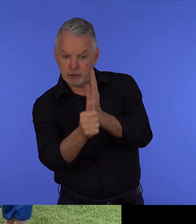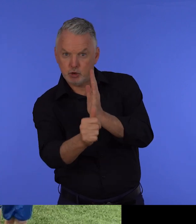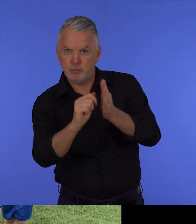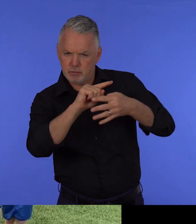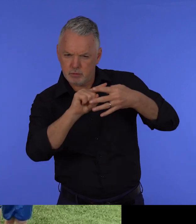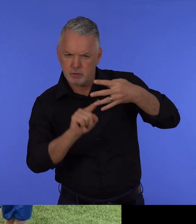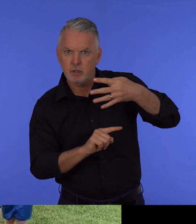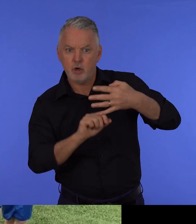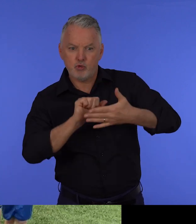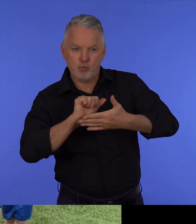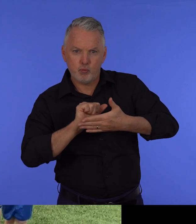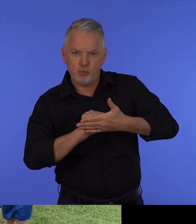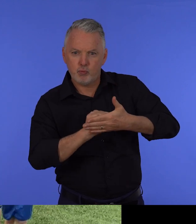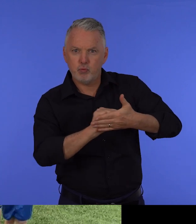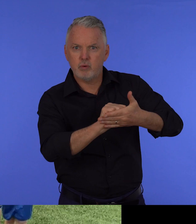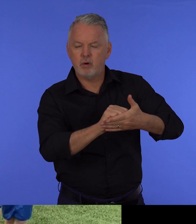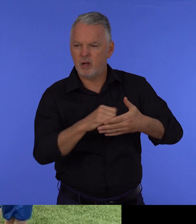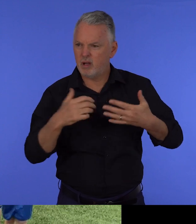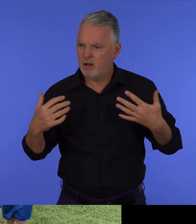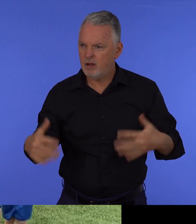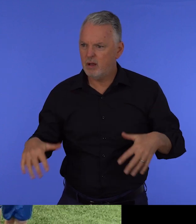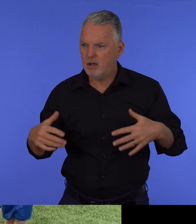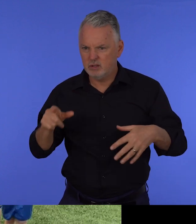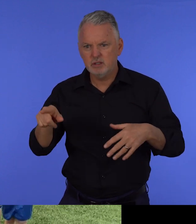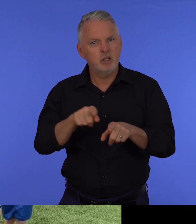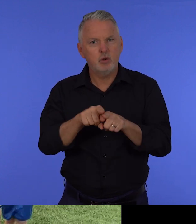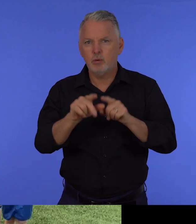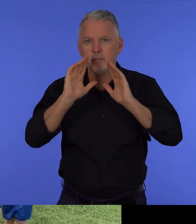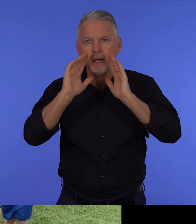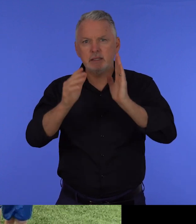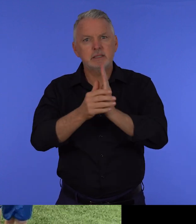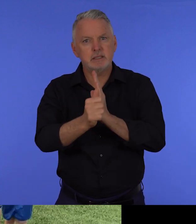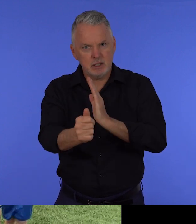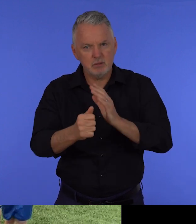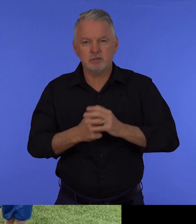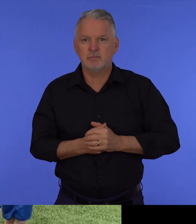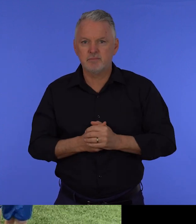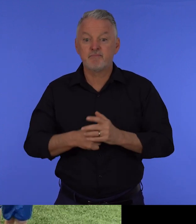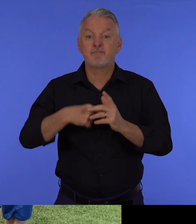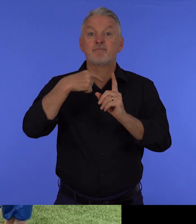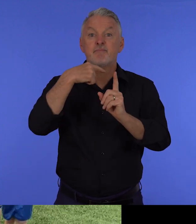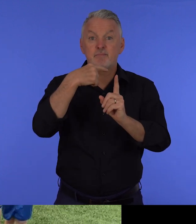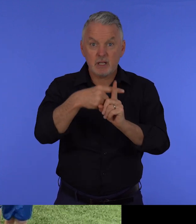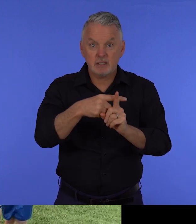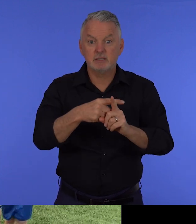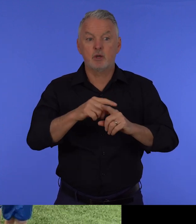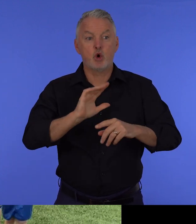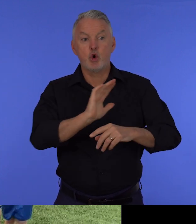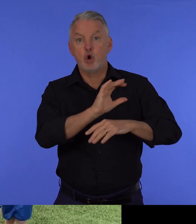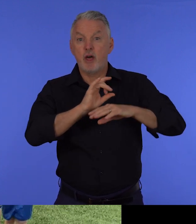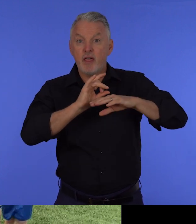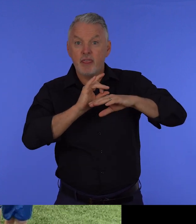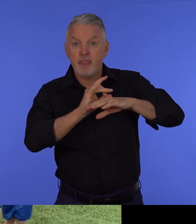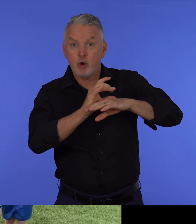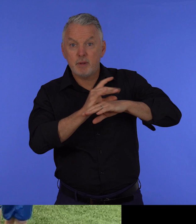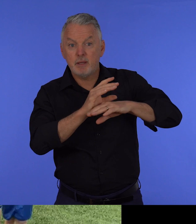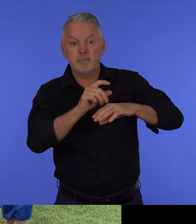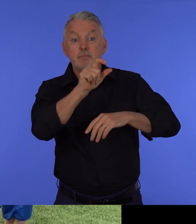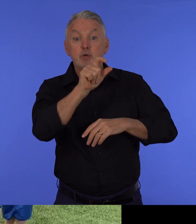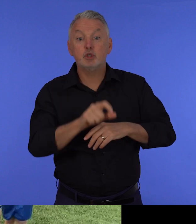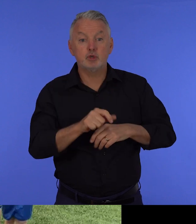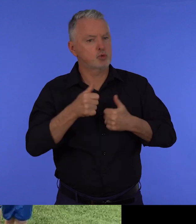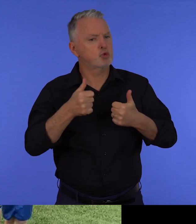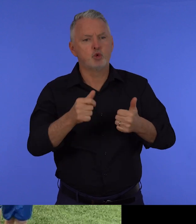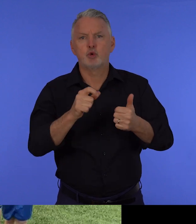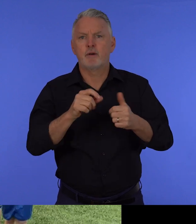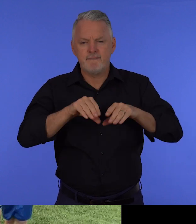She knows how to do shot put. She follows the technique, and she's learned some amazing skills. The other side